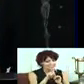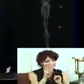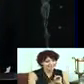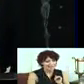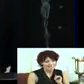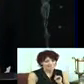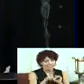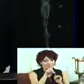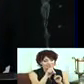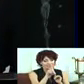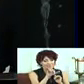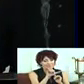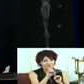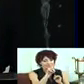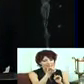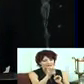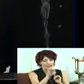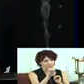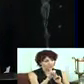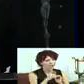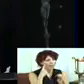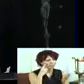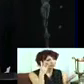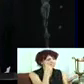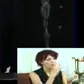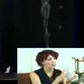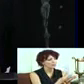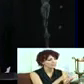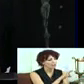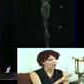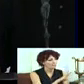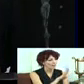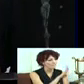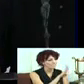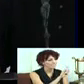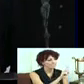you also for the witness of Bill Hooper, who we grieve this morning.